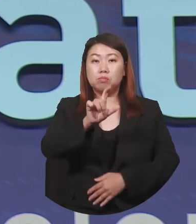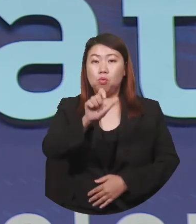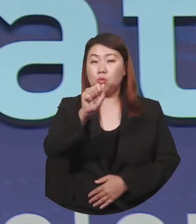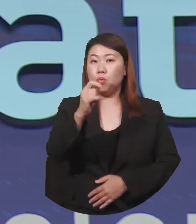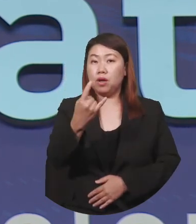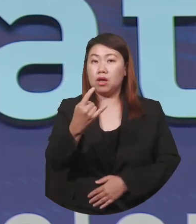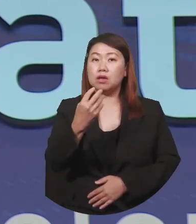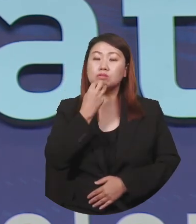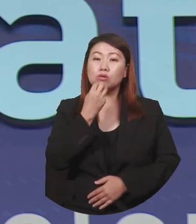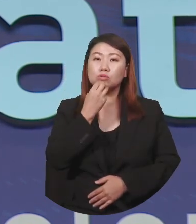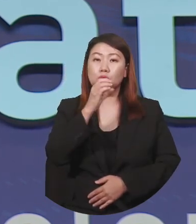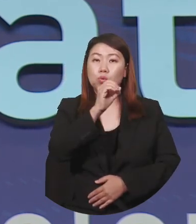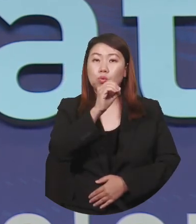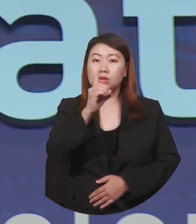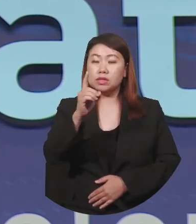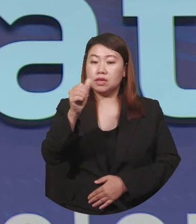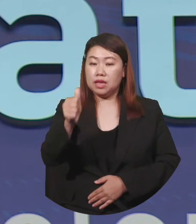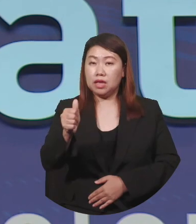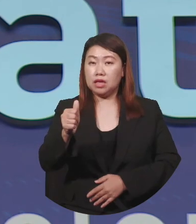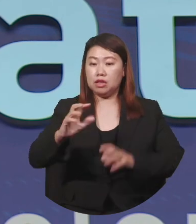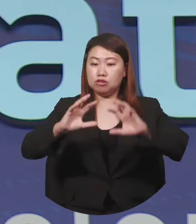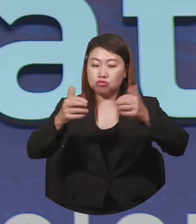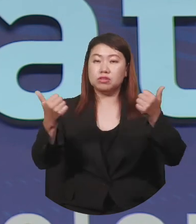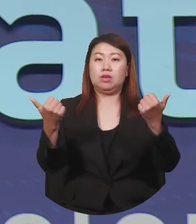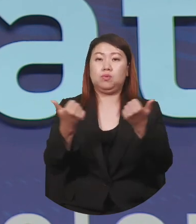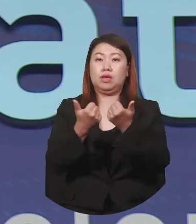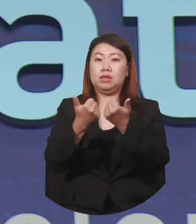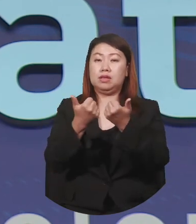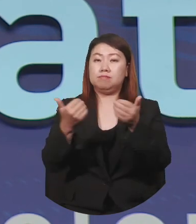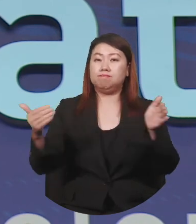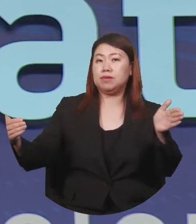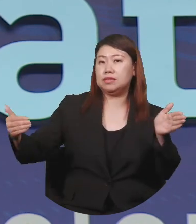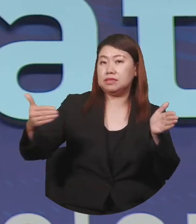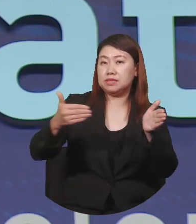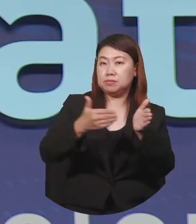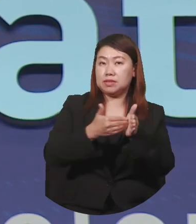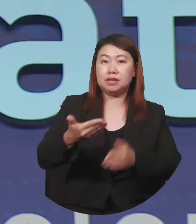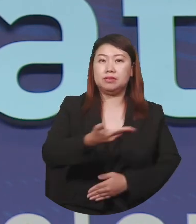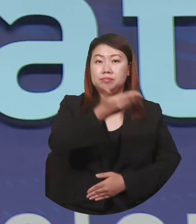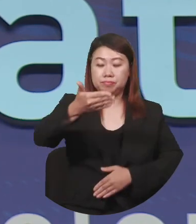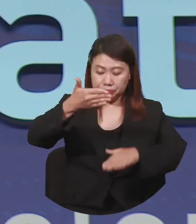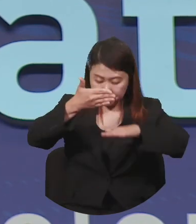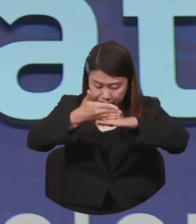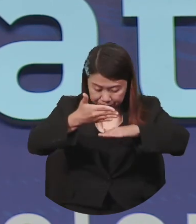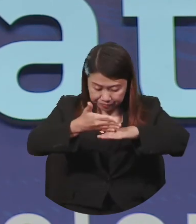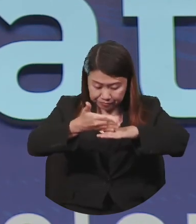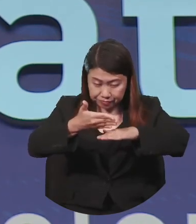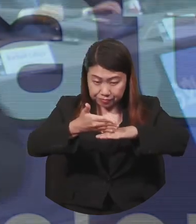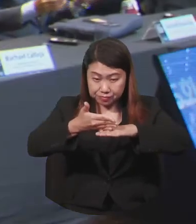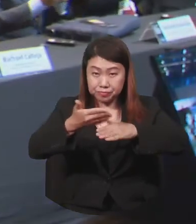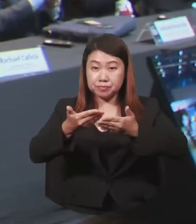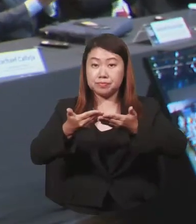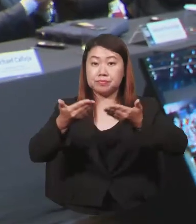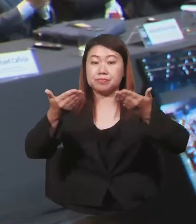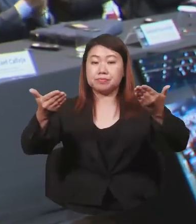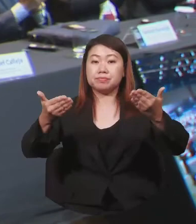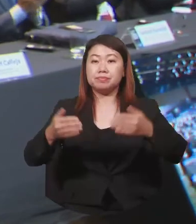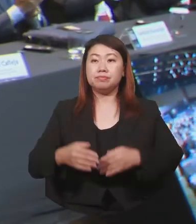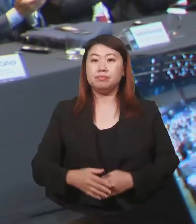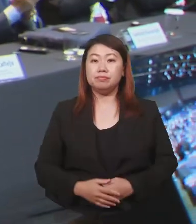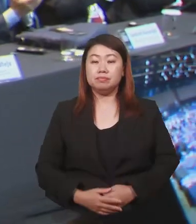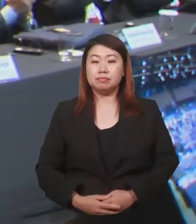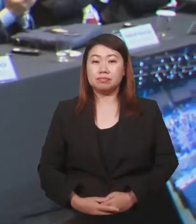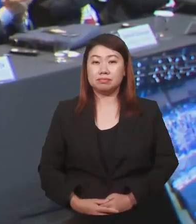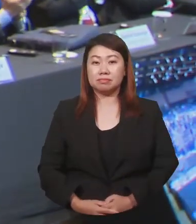International Conference. I look forward to meeting you again next year to share views on new topics. Thank you very much.